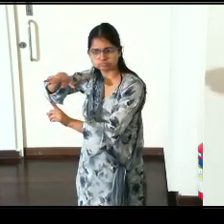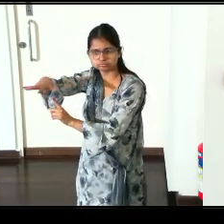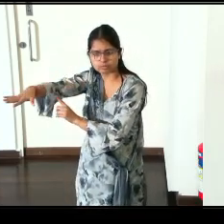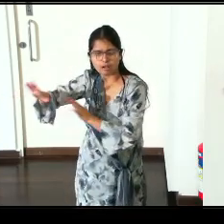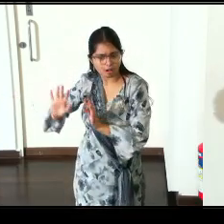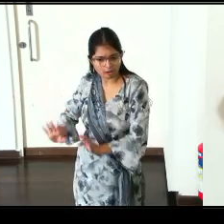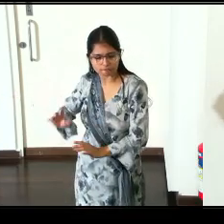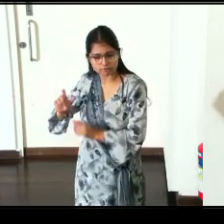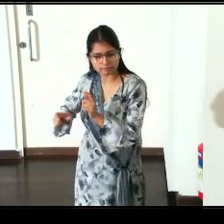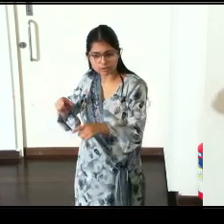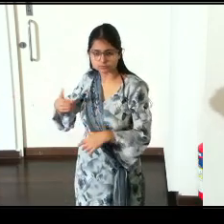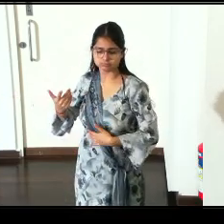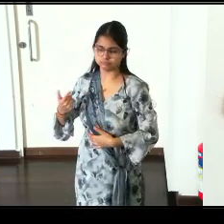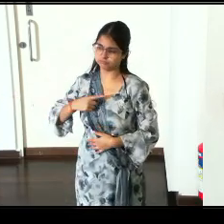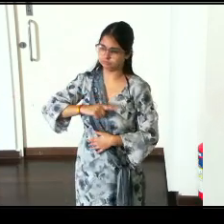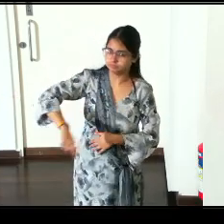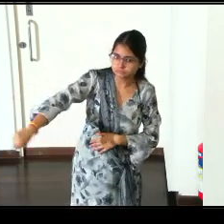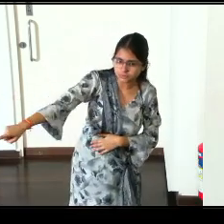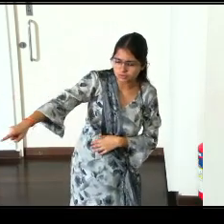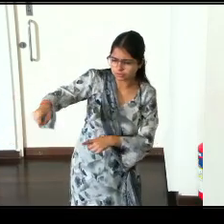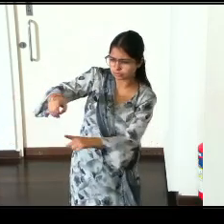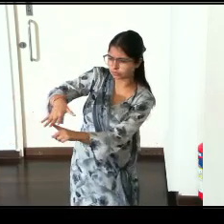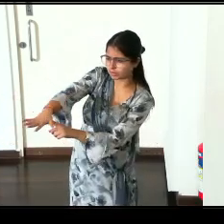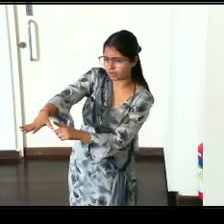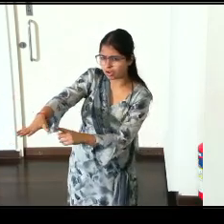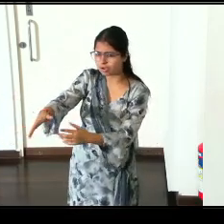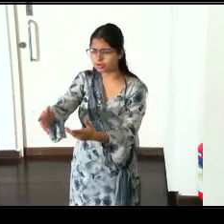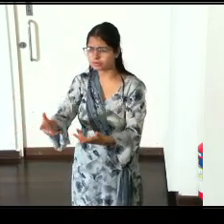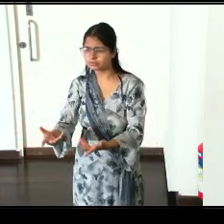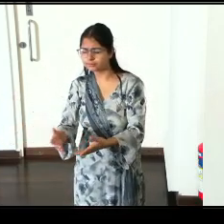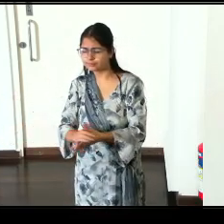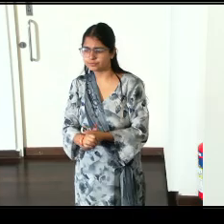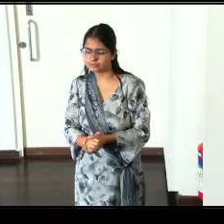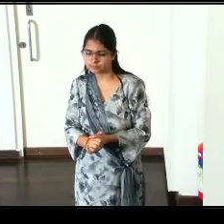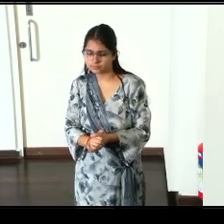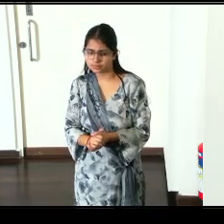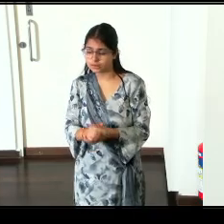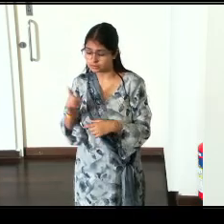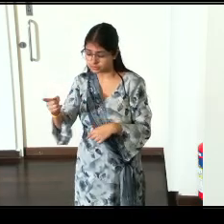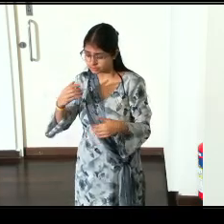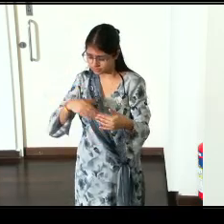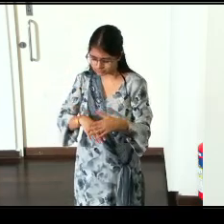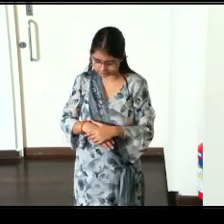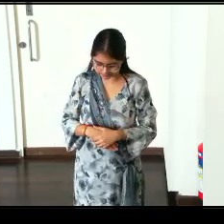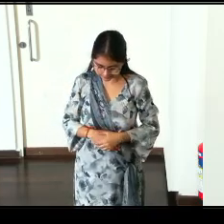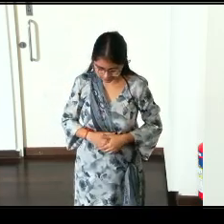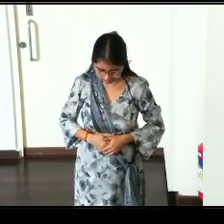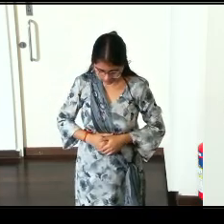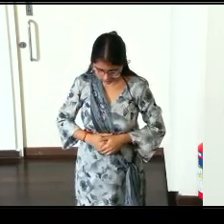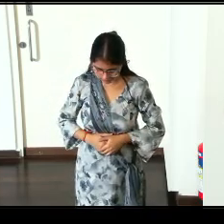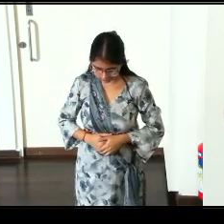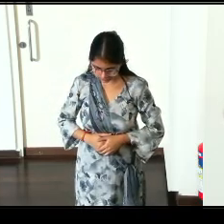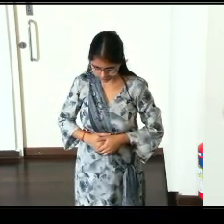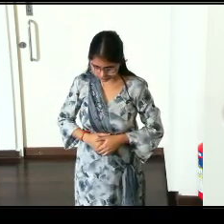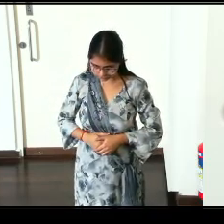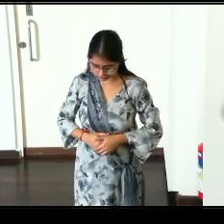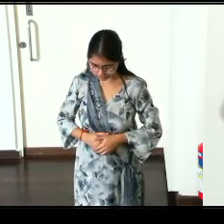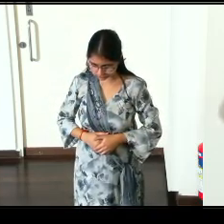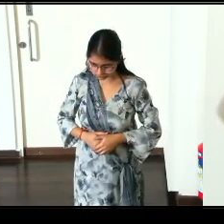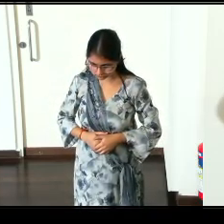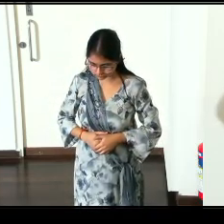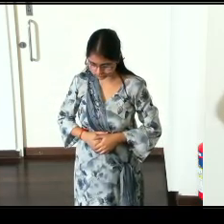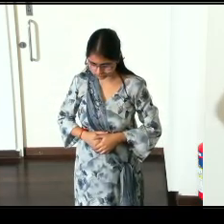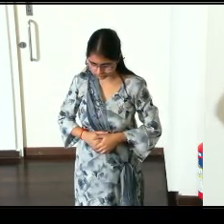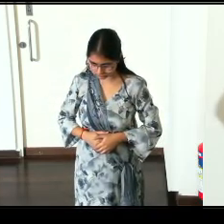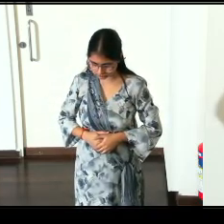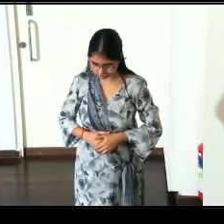Soviet-style poster sort of iconography within this. These are things that one does need